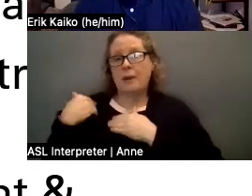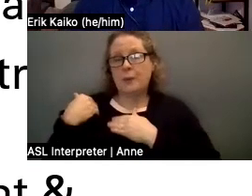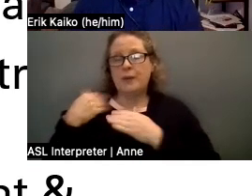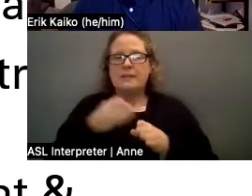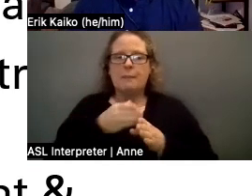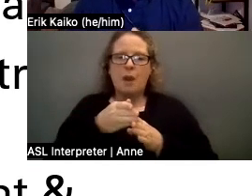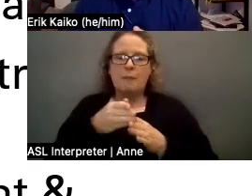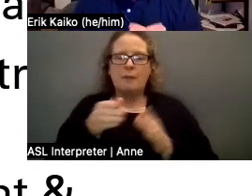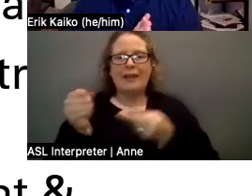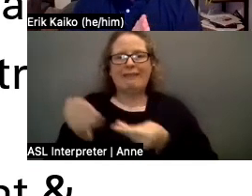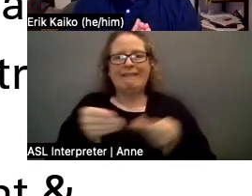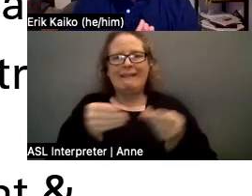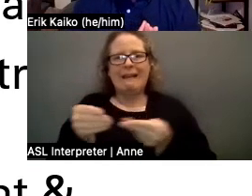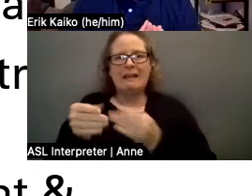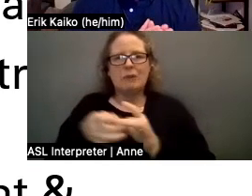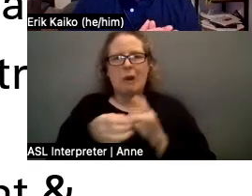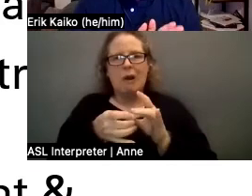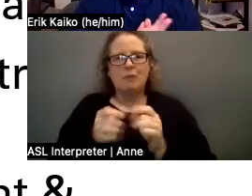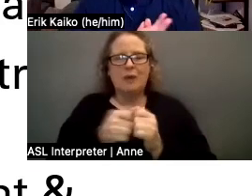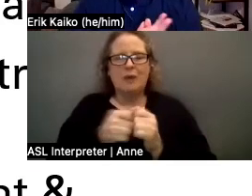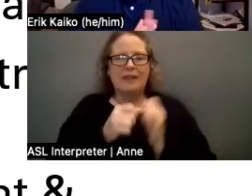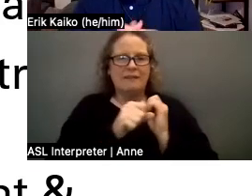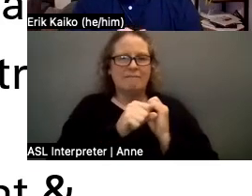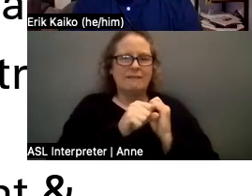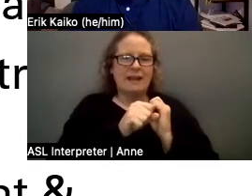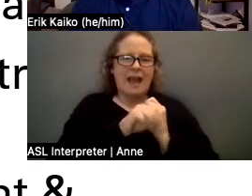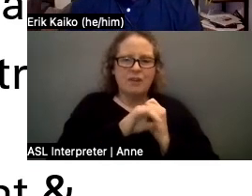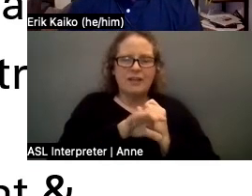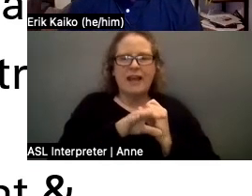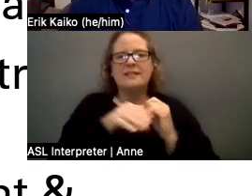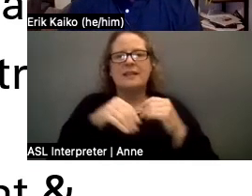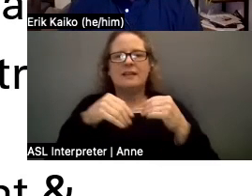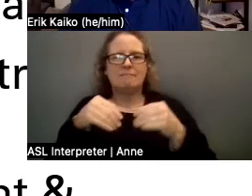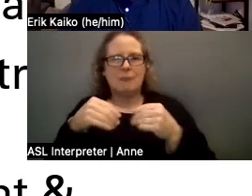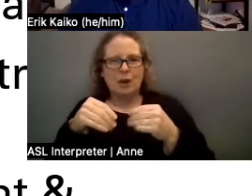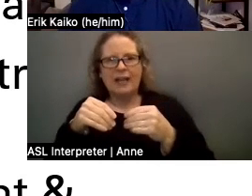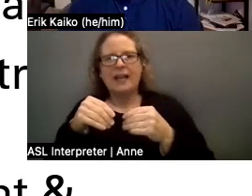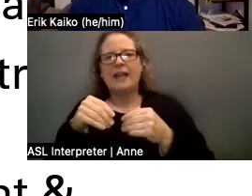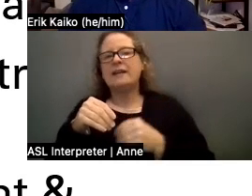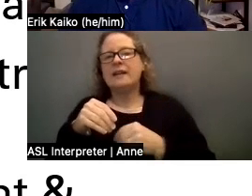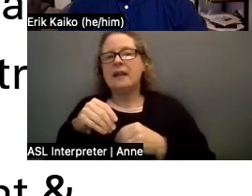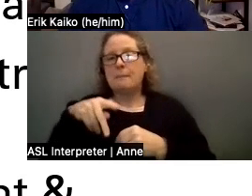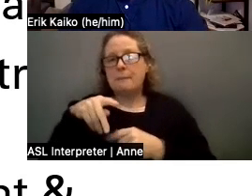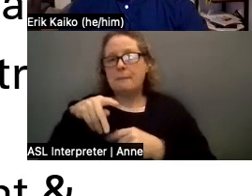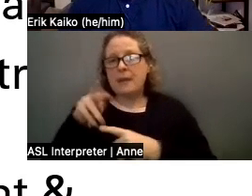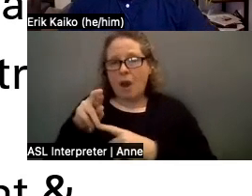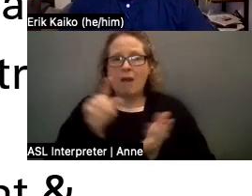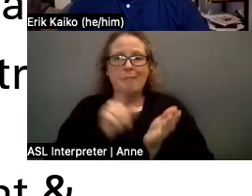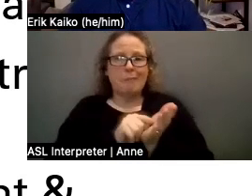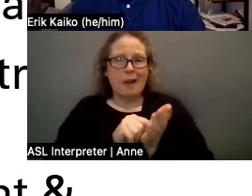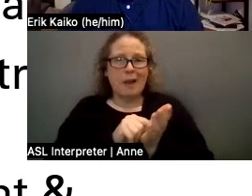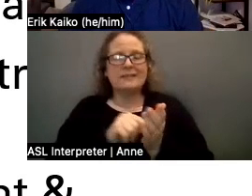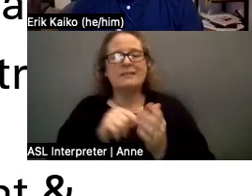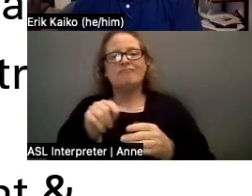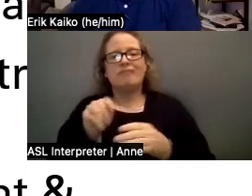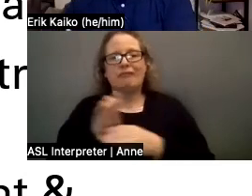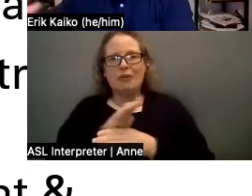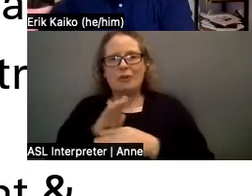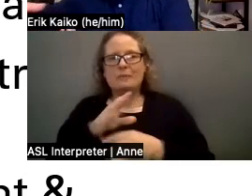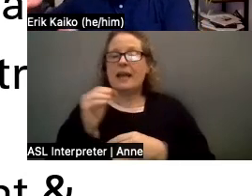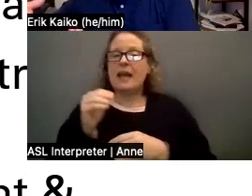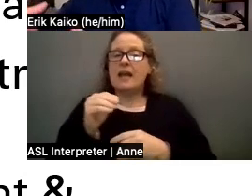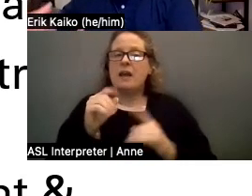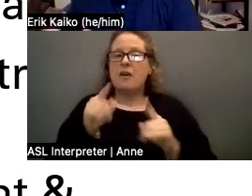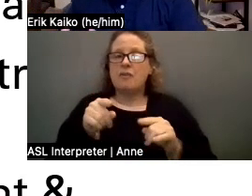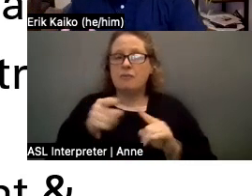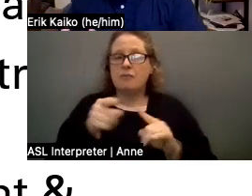advertising companies, as well as press and PR firms, as well as producing and marketing. I kind of went from the